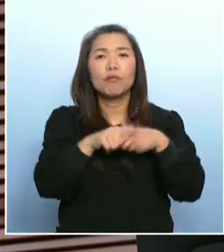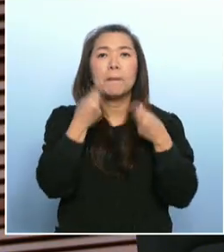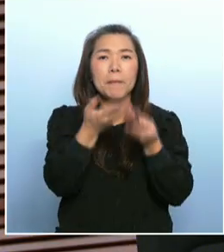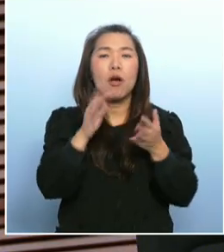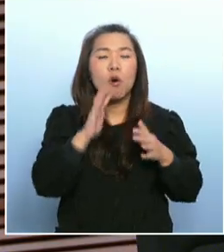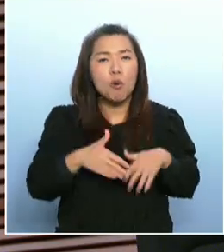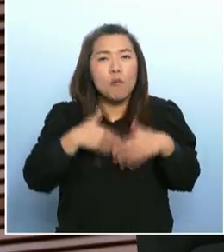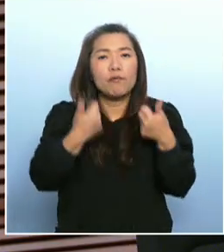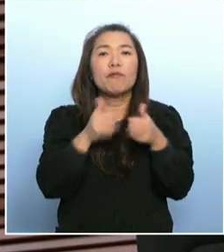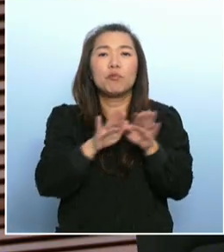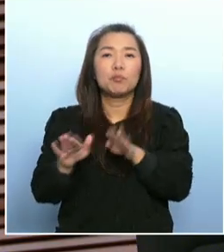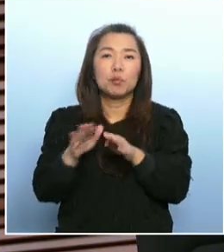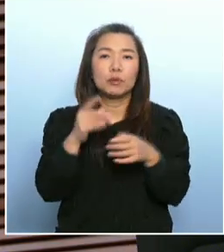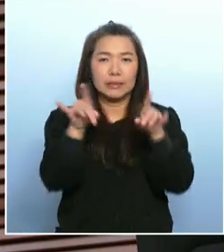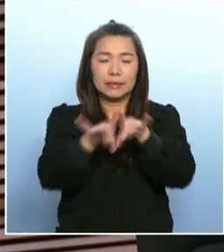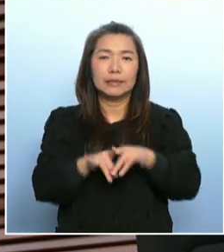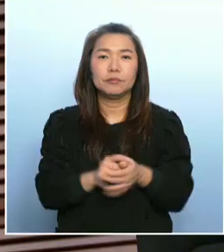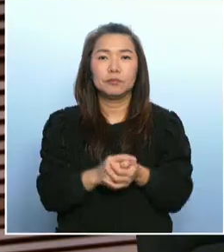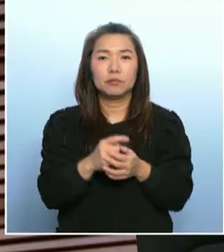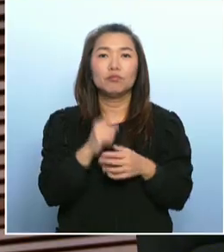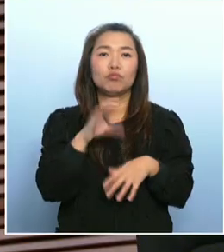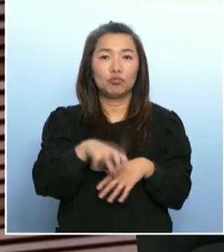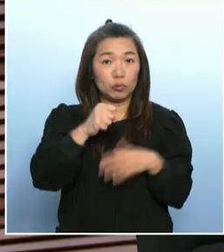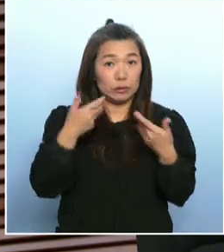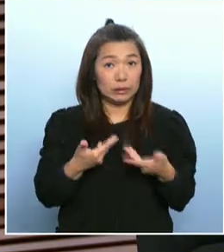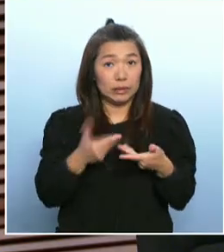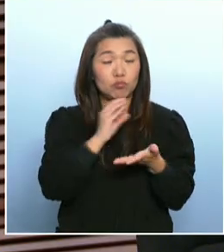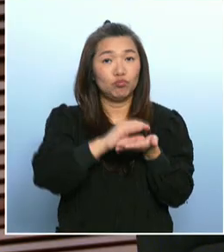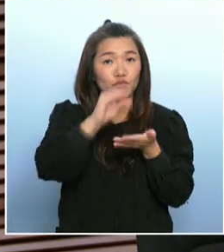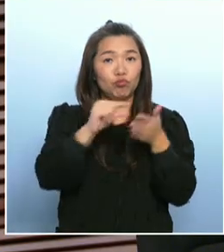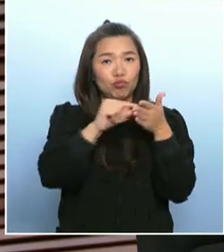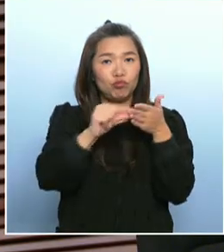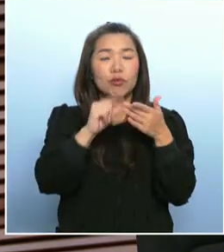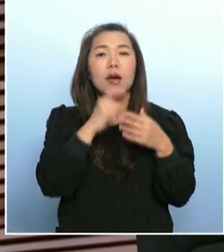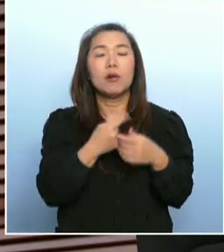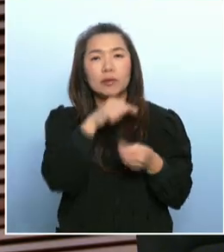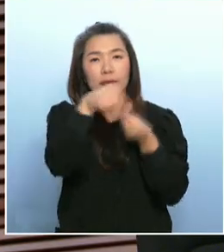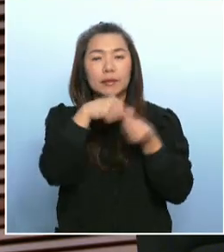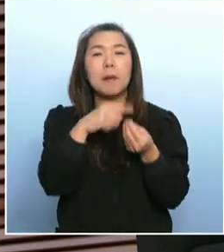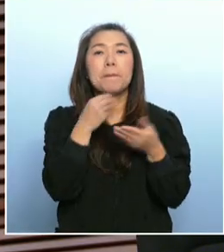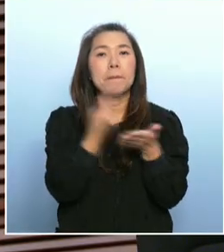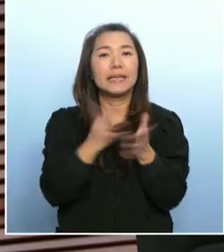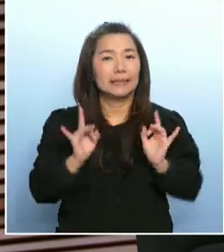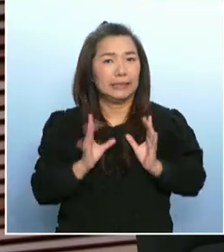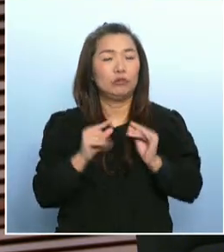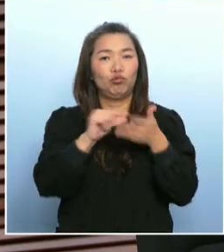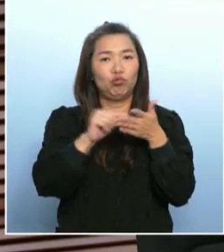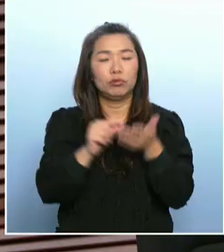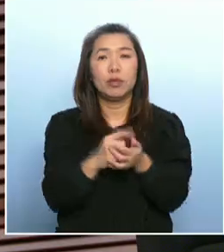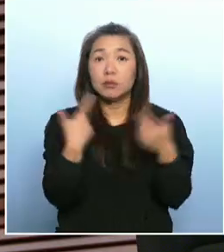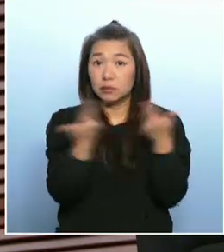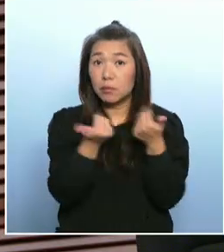adopt multi-pronged approach to offer rehabilitation facilities, including making better use of space in existing subvented